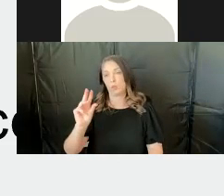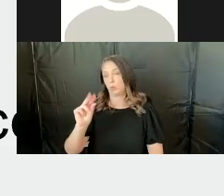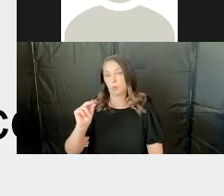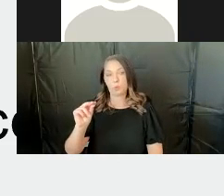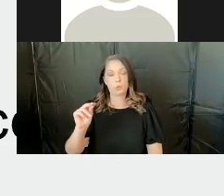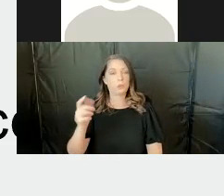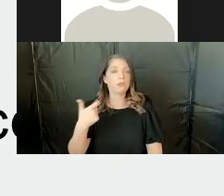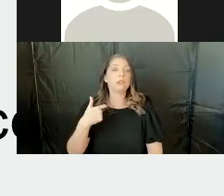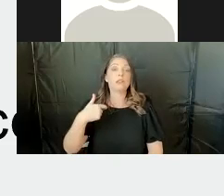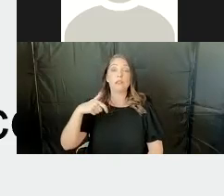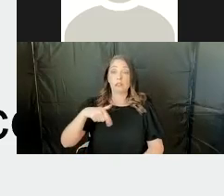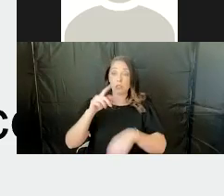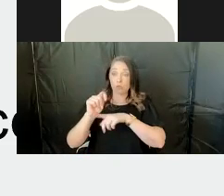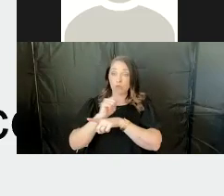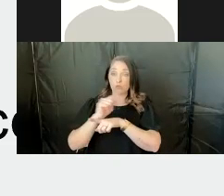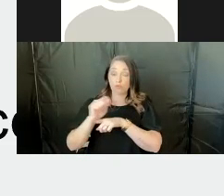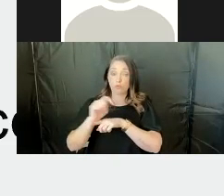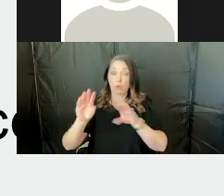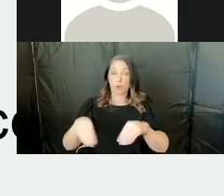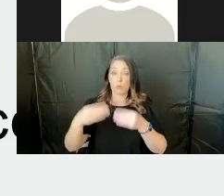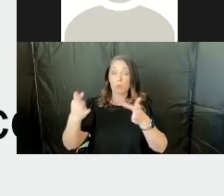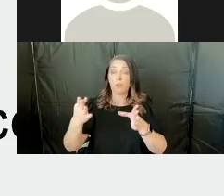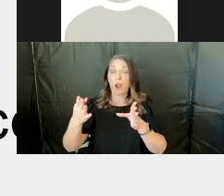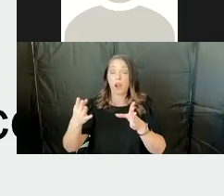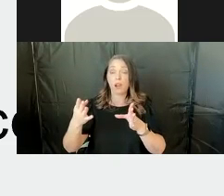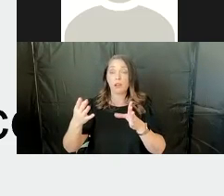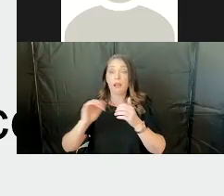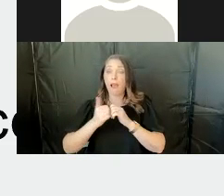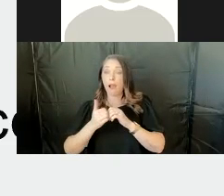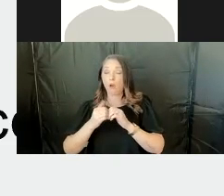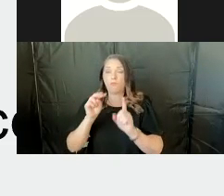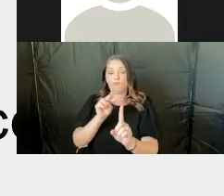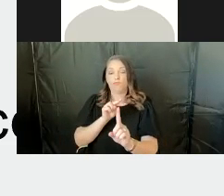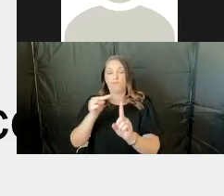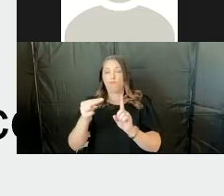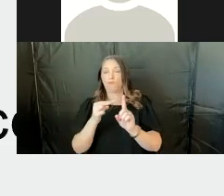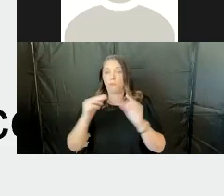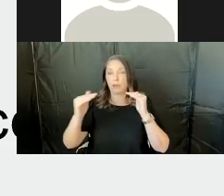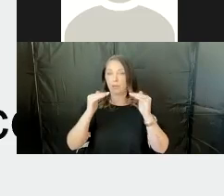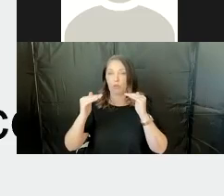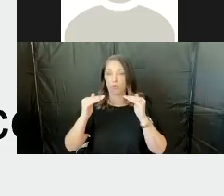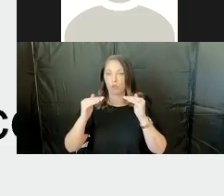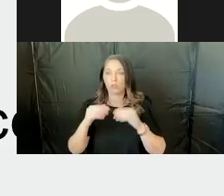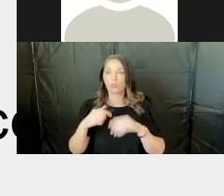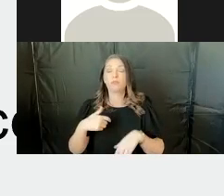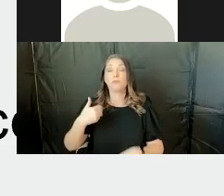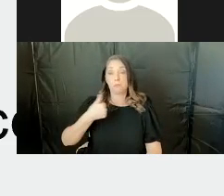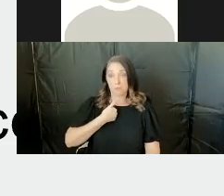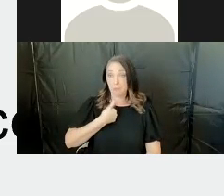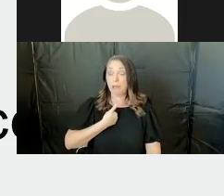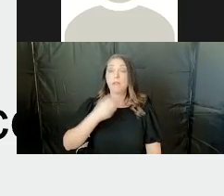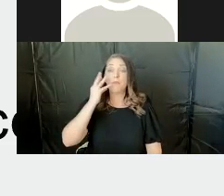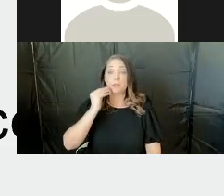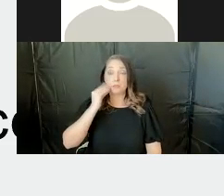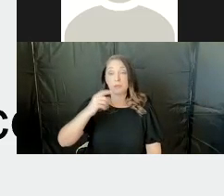provided from a peer perspective. So I'm a person with a mental health